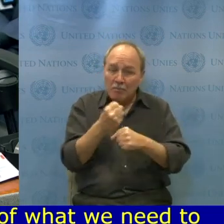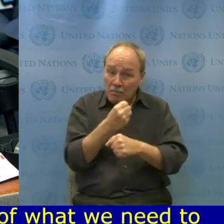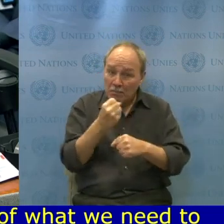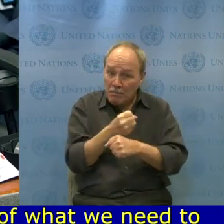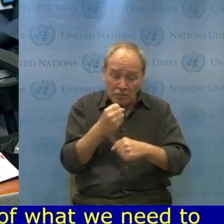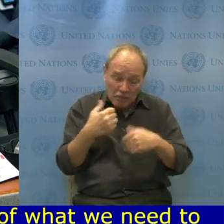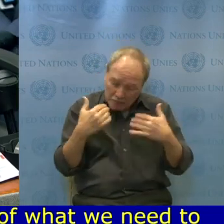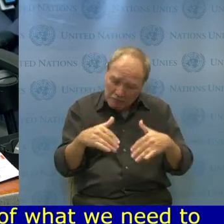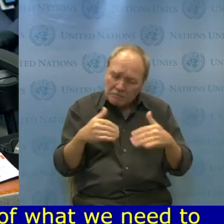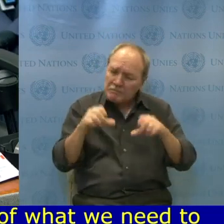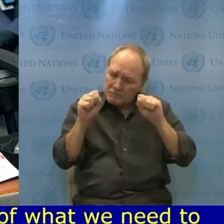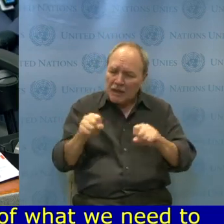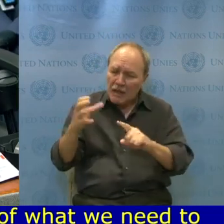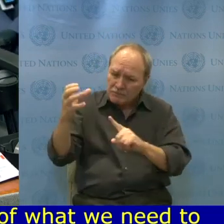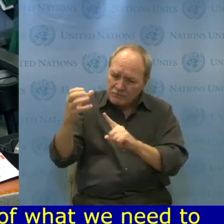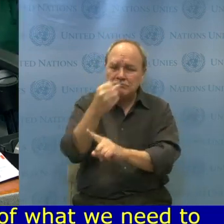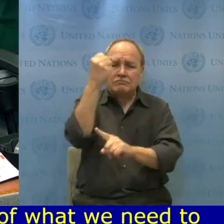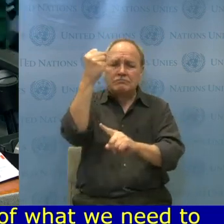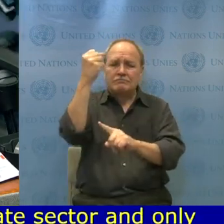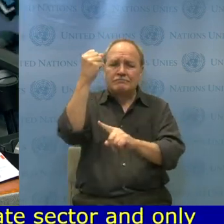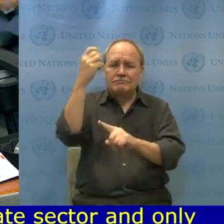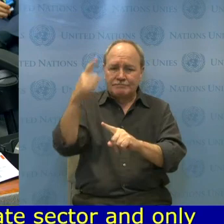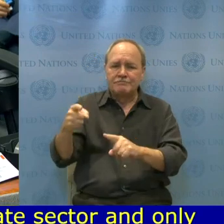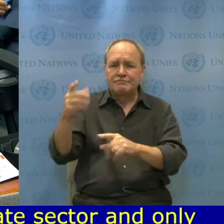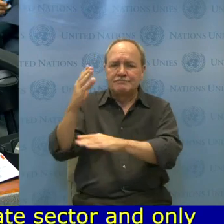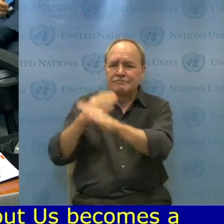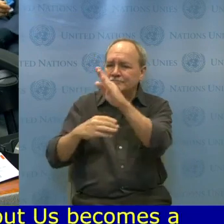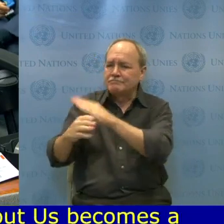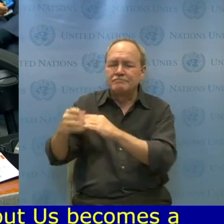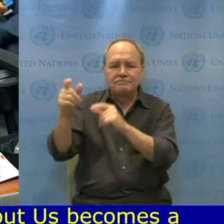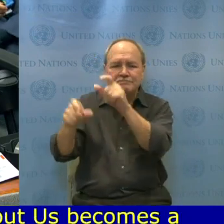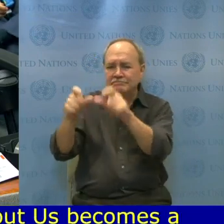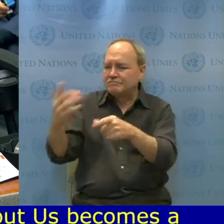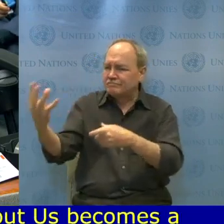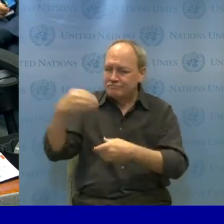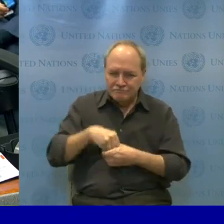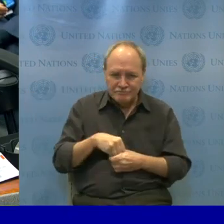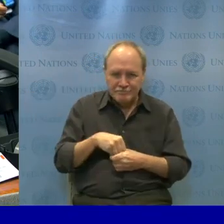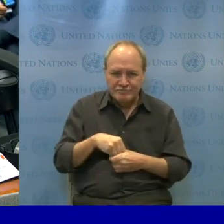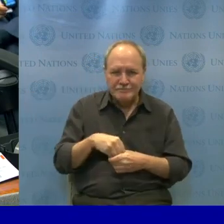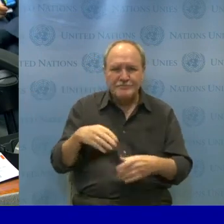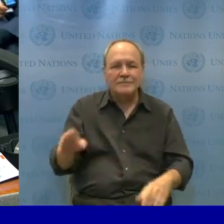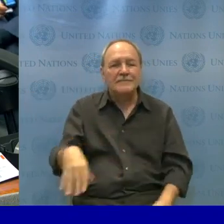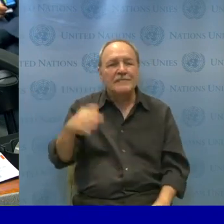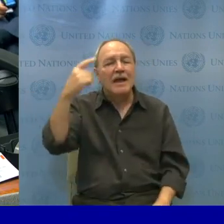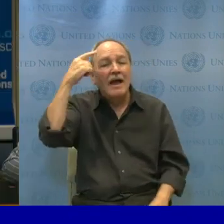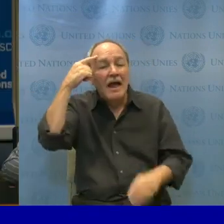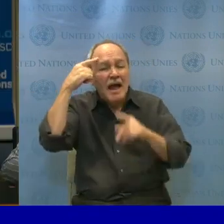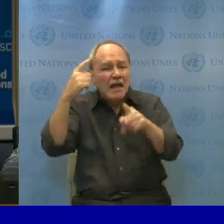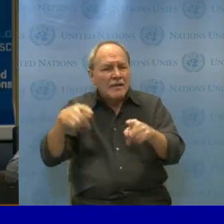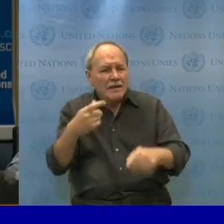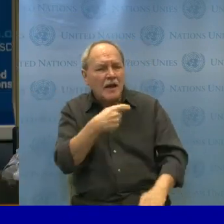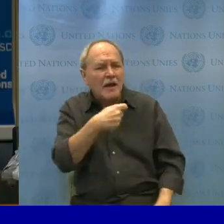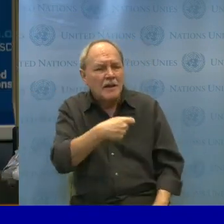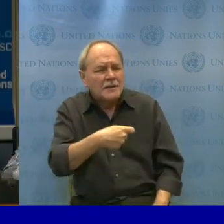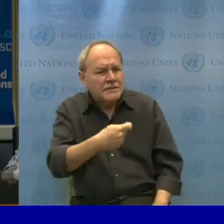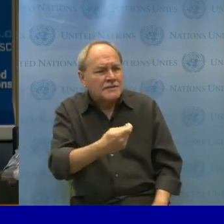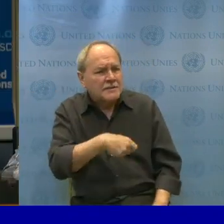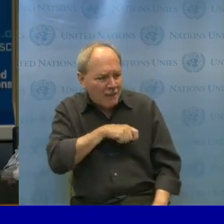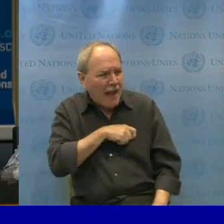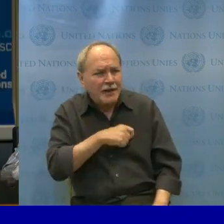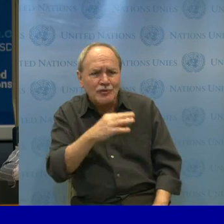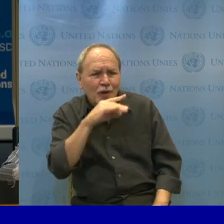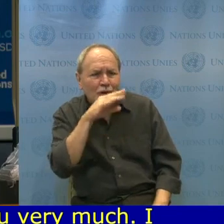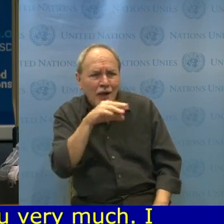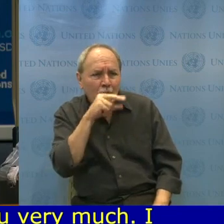becomes a reality. Thank you. Thank you very much. I always think if you speak Spanish, you can speak much more, right? In